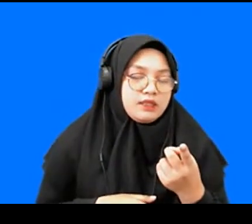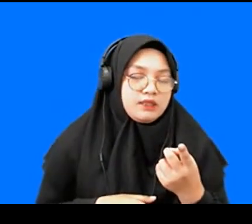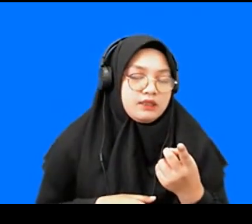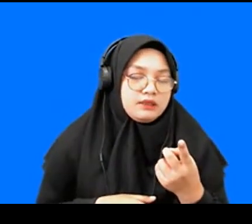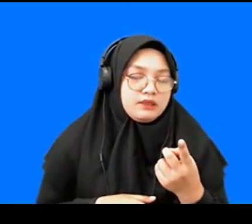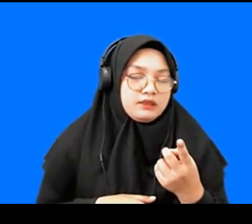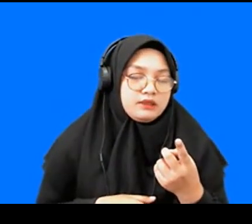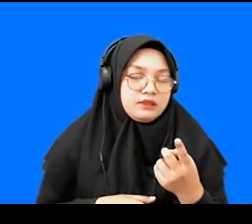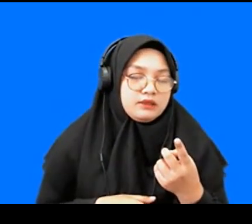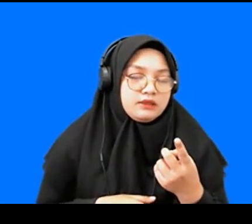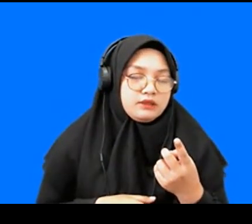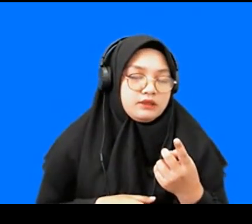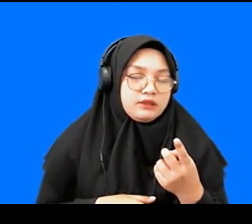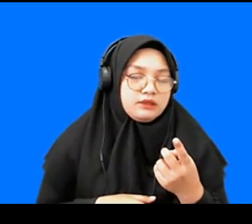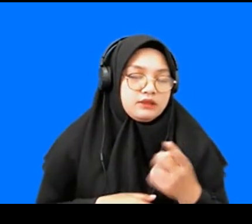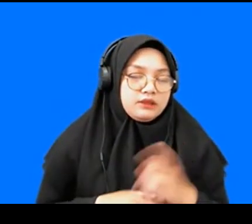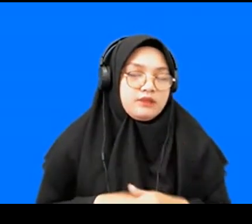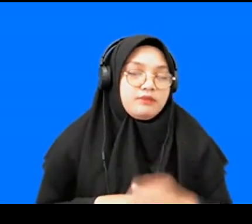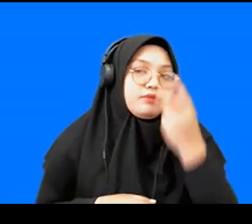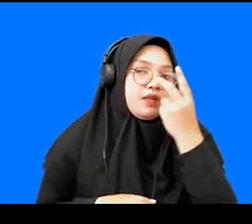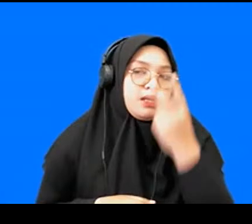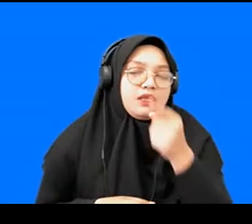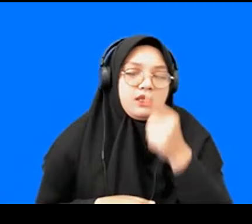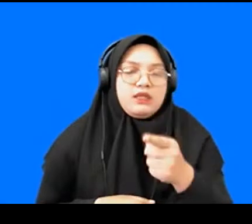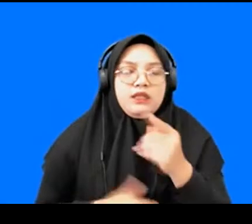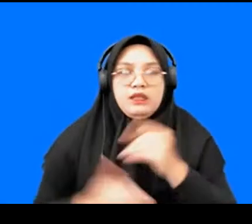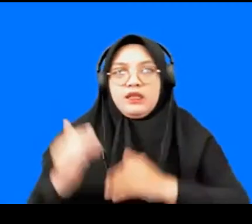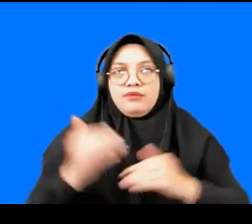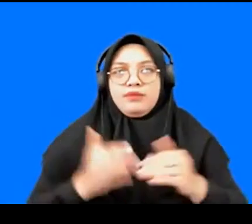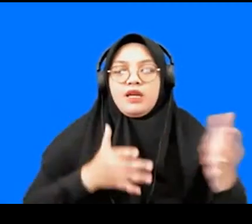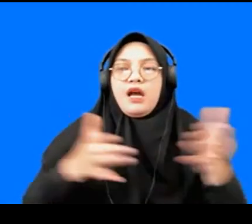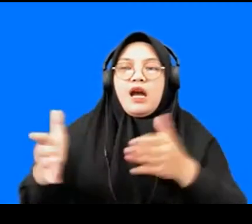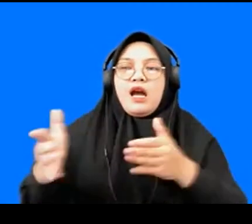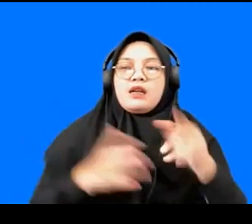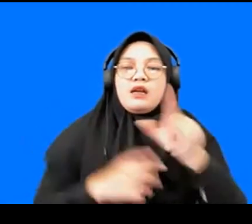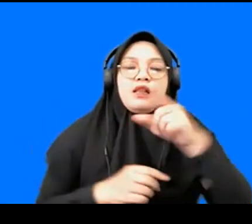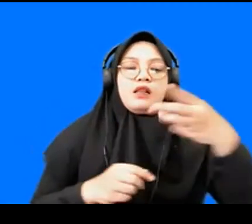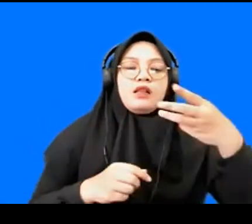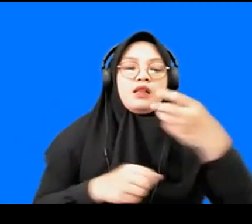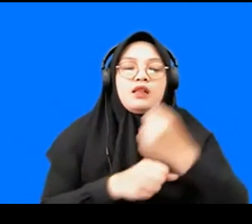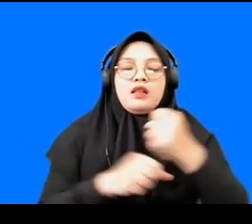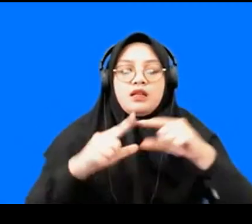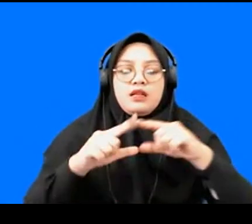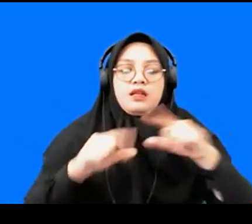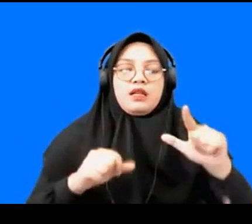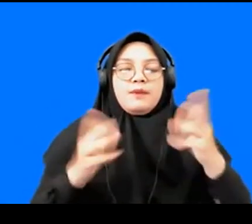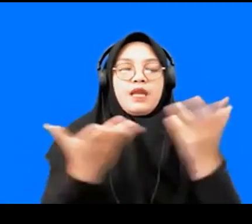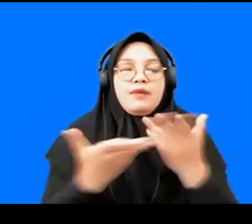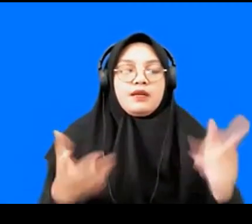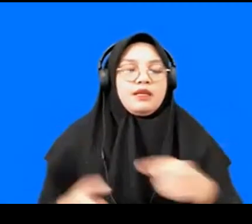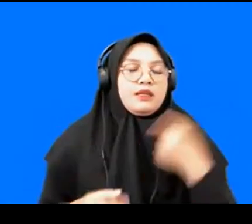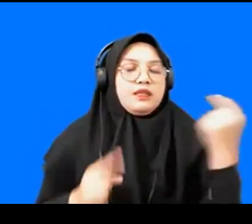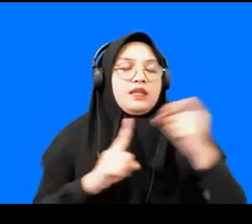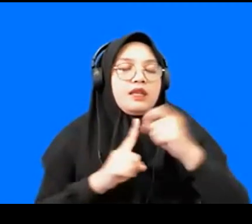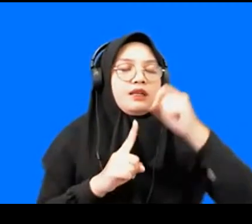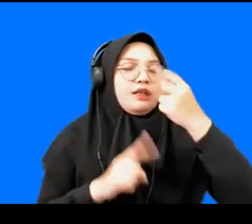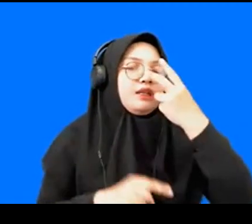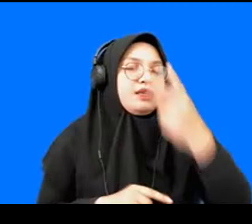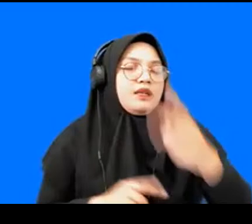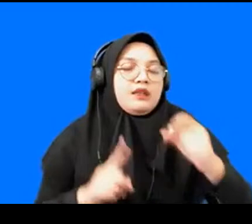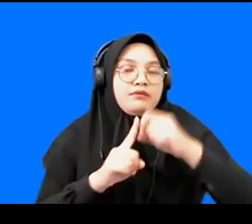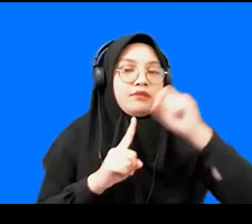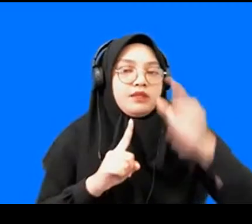way that it should be, let tax at that source, right? For example, many people agree with, you know, capital gain tax or windfall